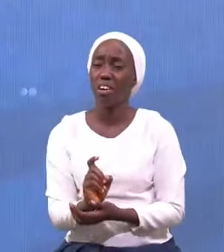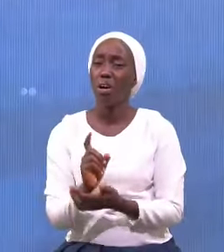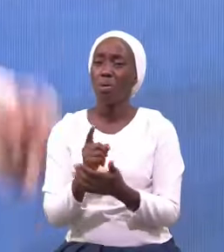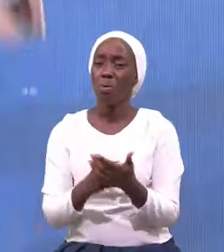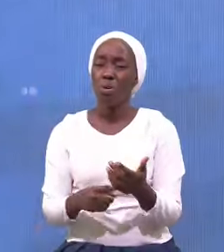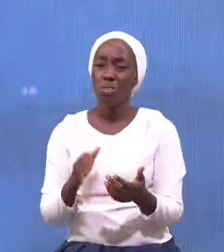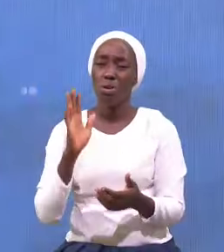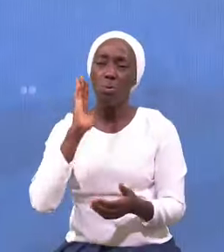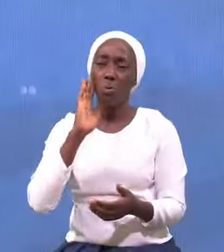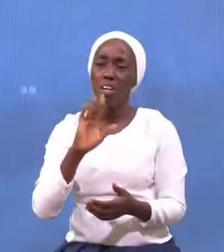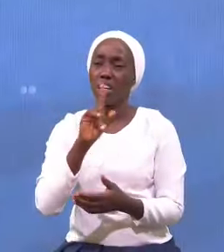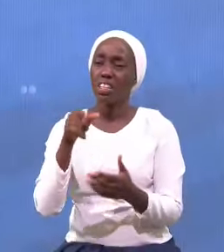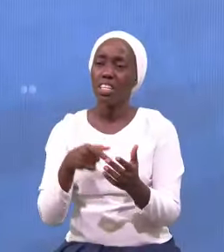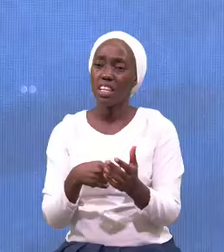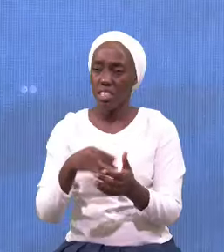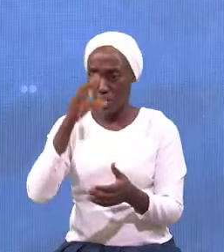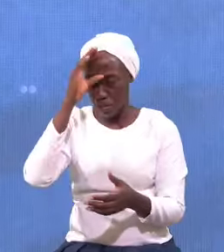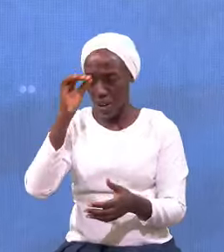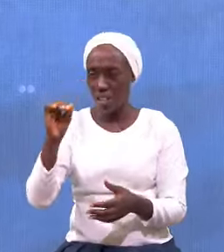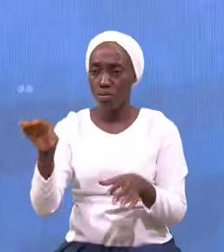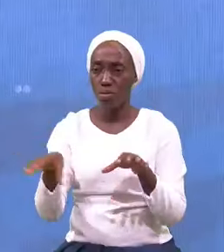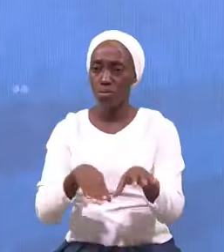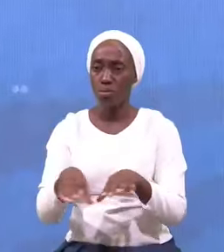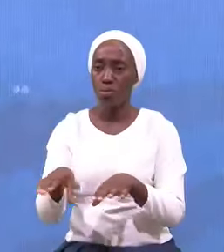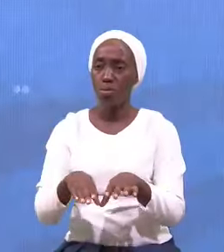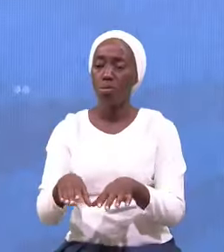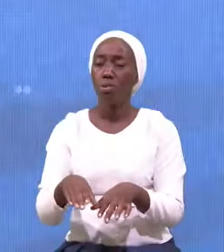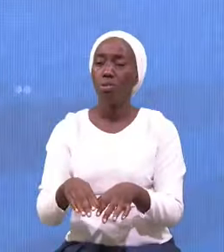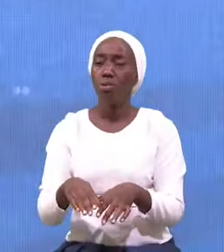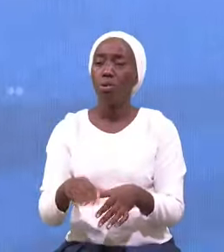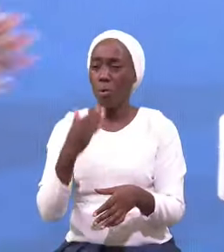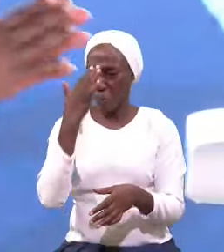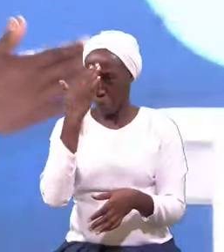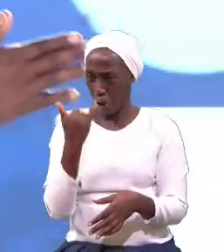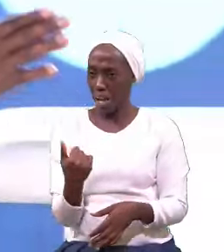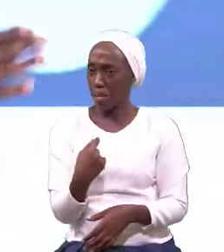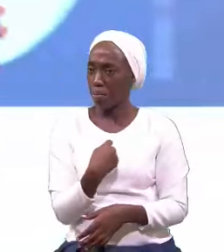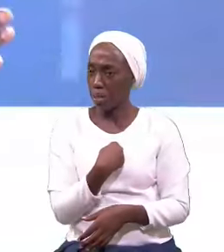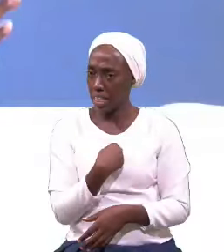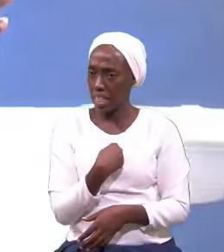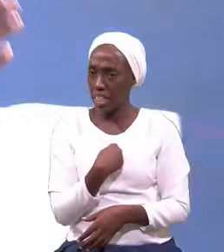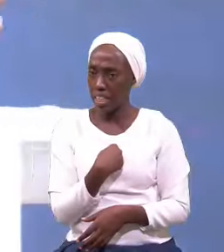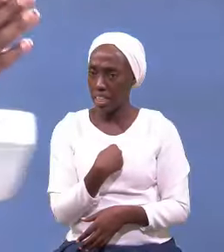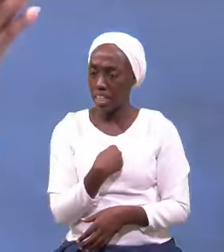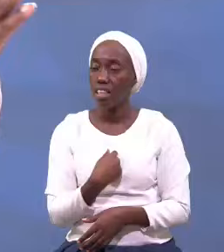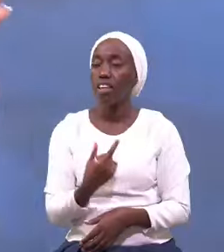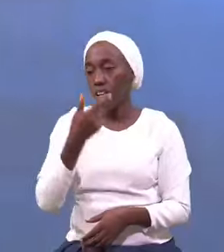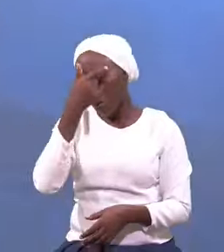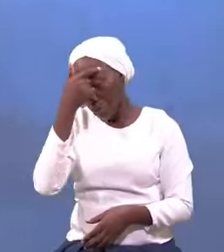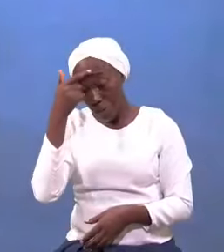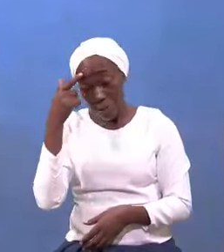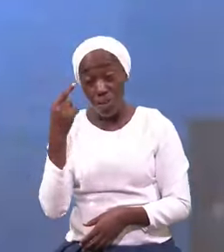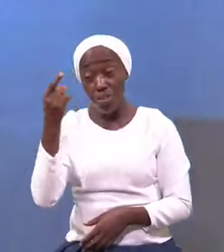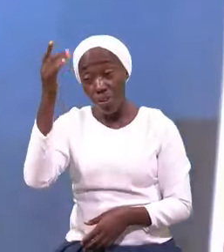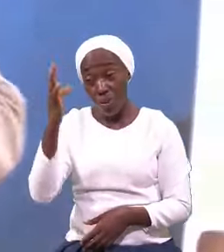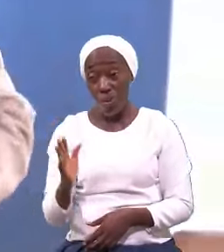What will this woman do? Why me? Because God is giving you